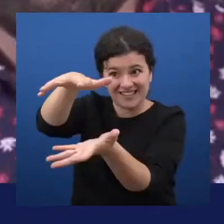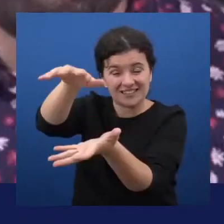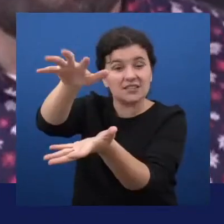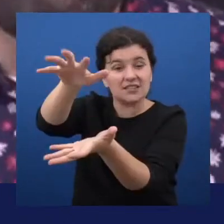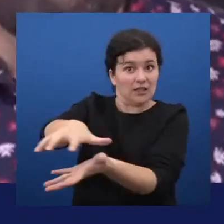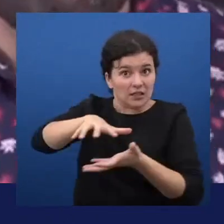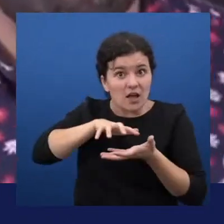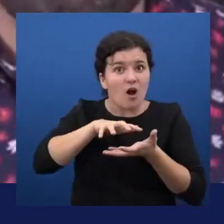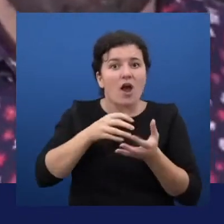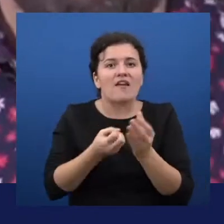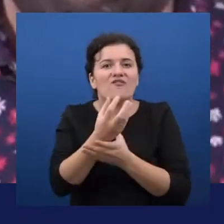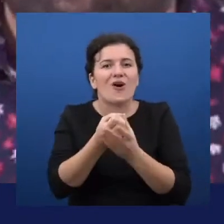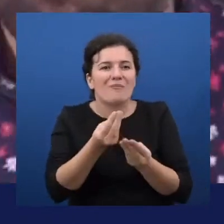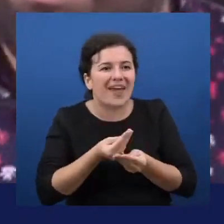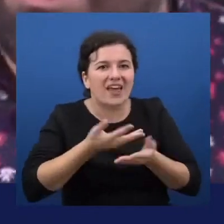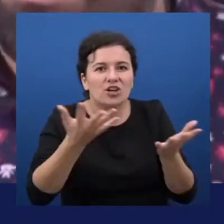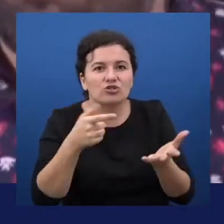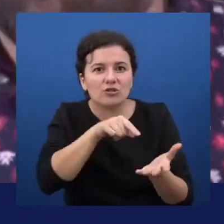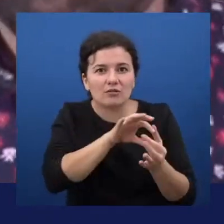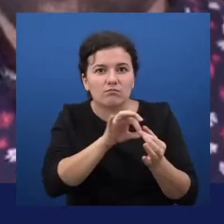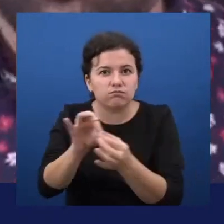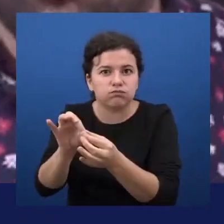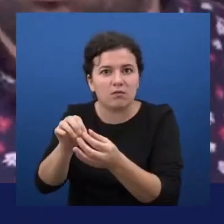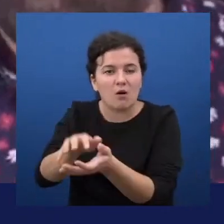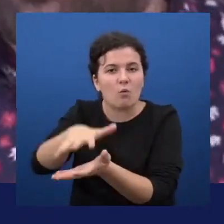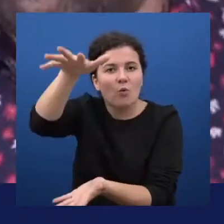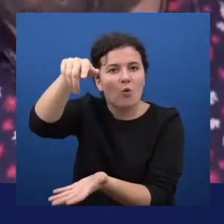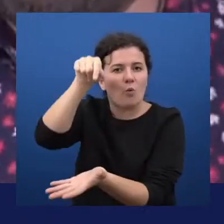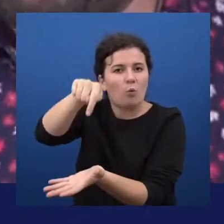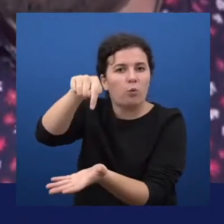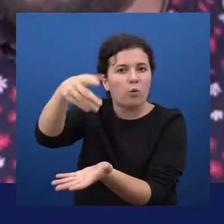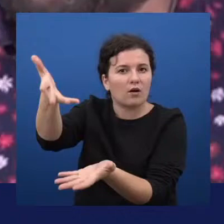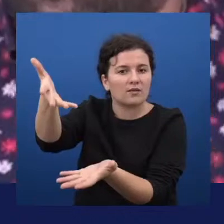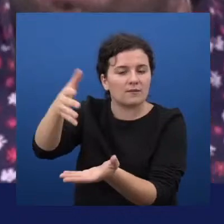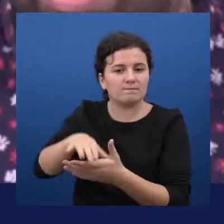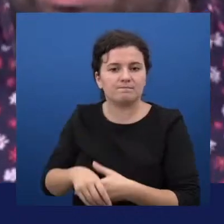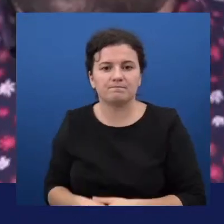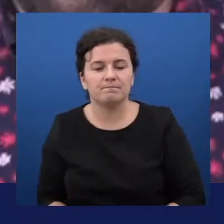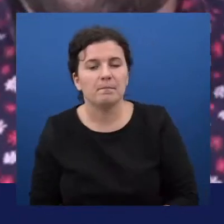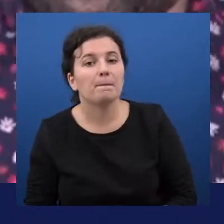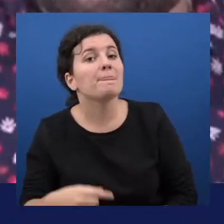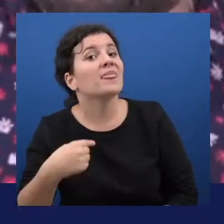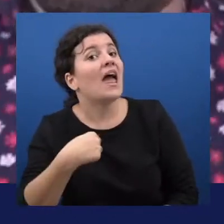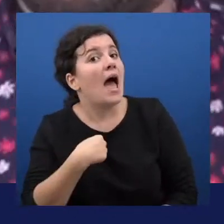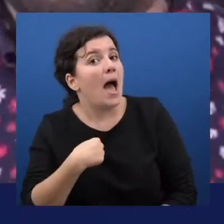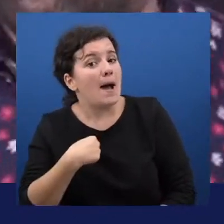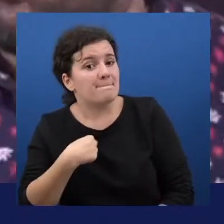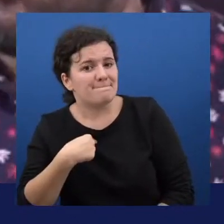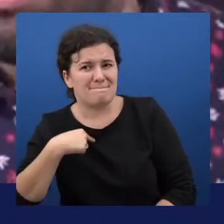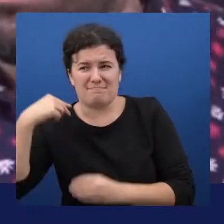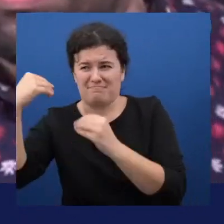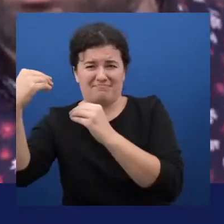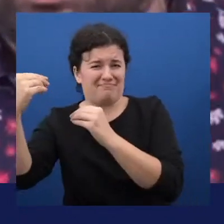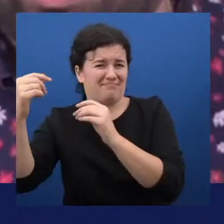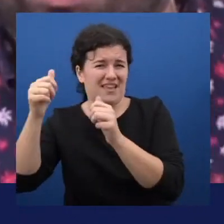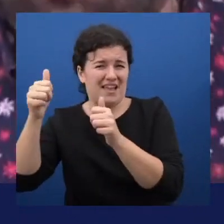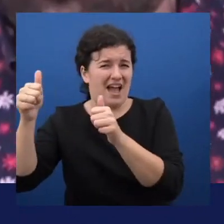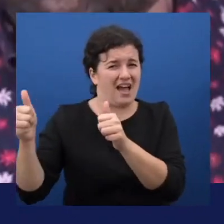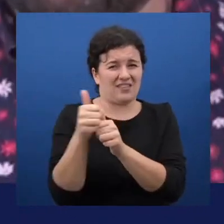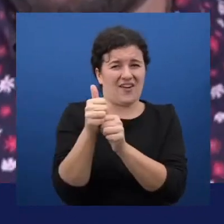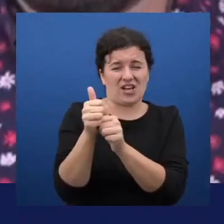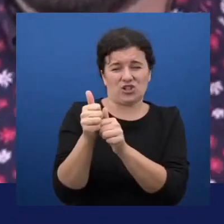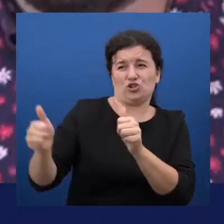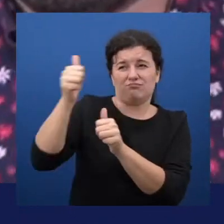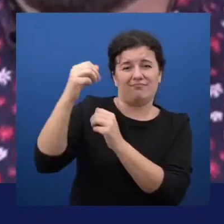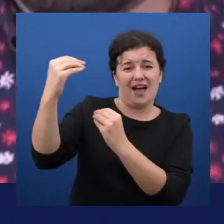of information, we should have the potential for better models. My advisor in grad school, Hal Dalmay, you can look him up. He co-authored